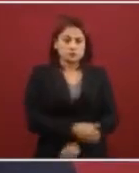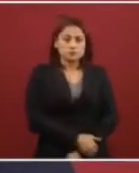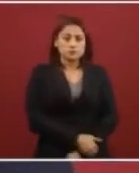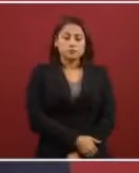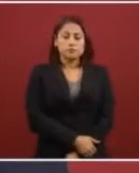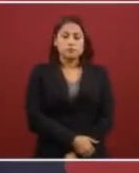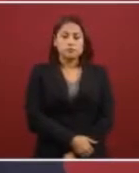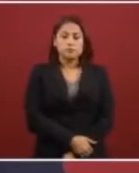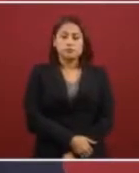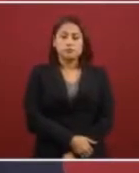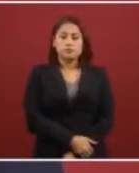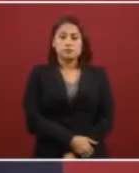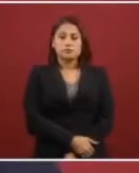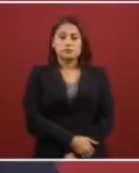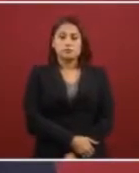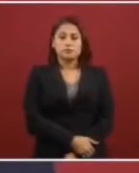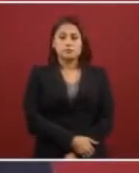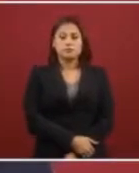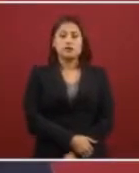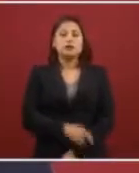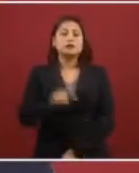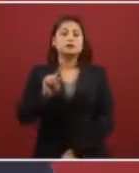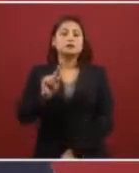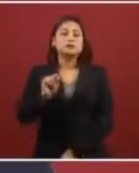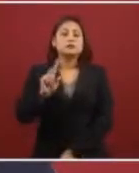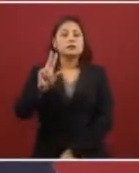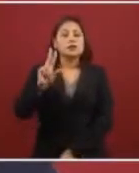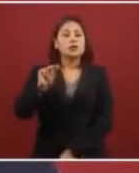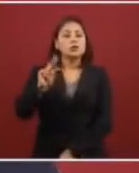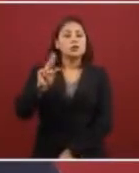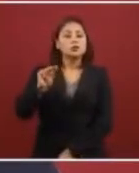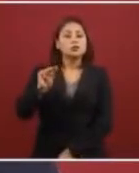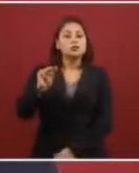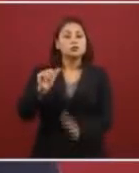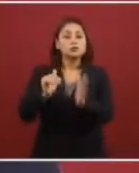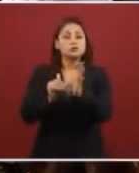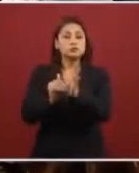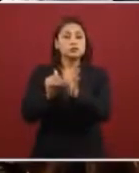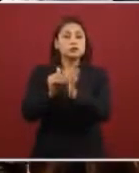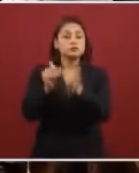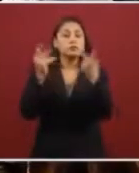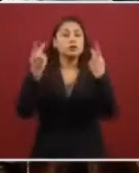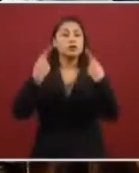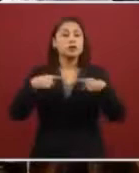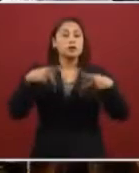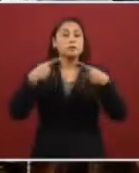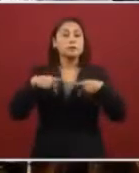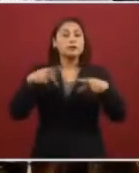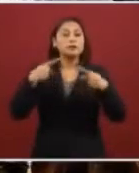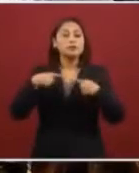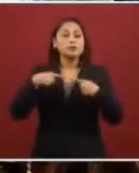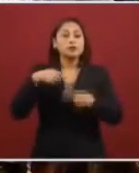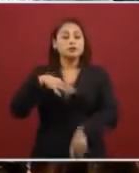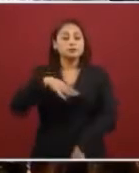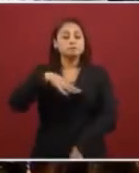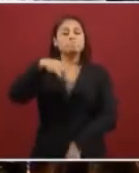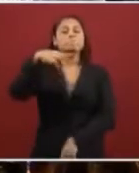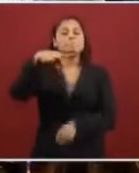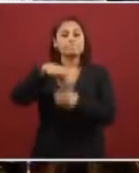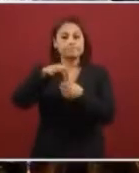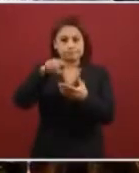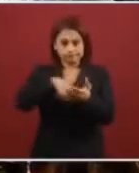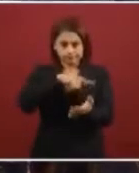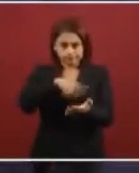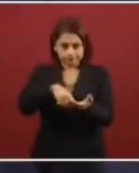around 70, 80 70-80 million de ciudadanos of citizens votaron por nosotros 30. That voted for